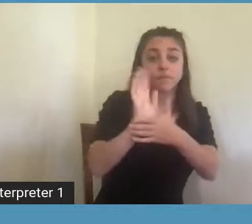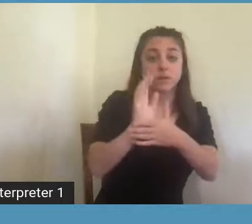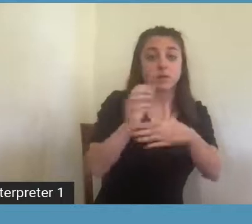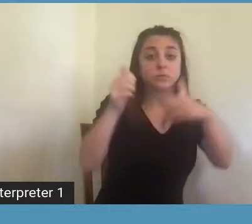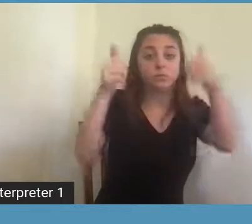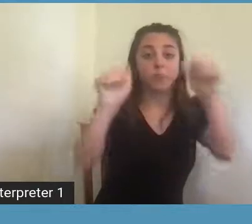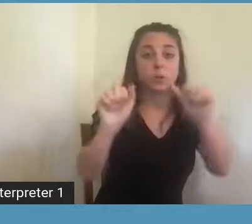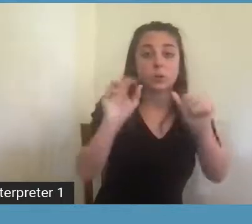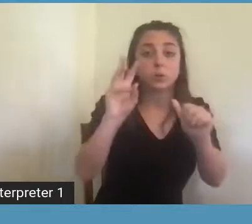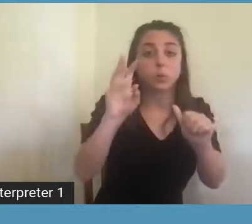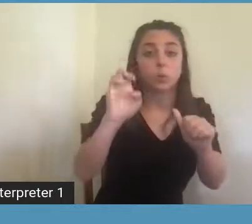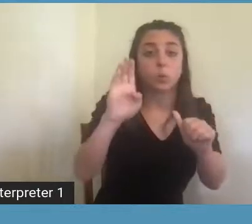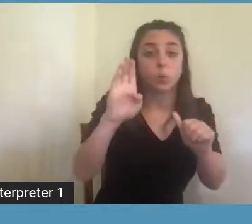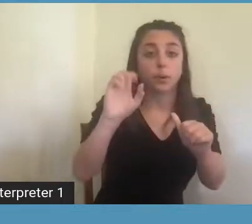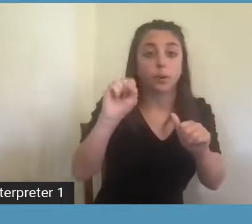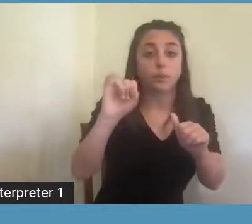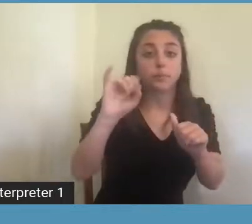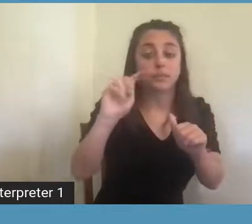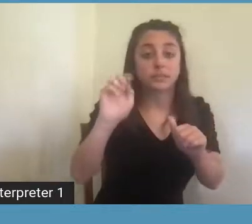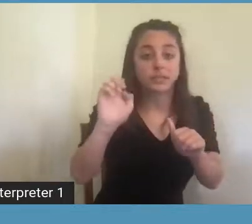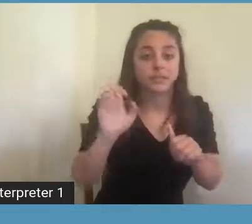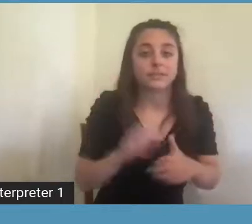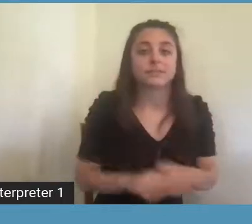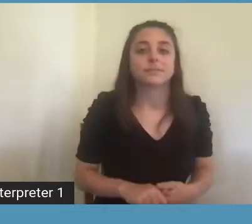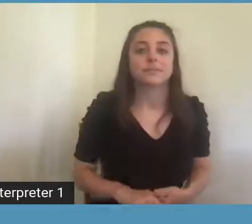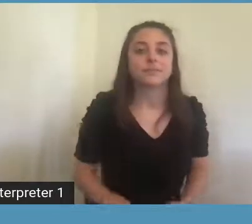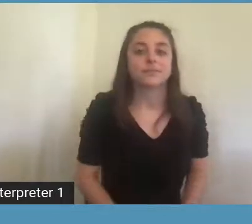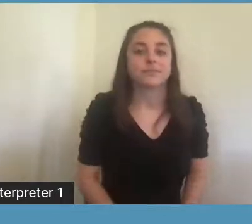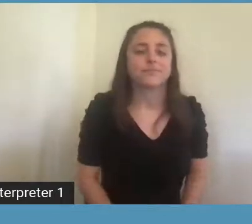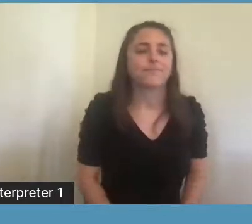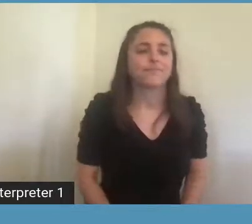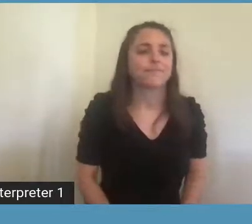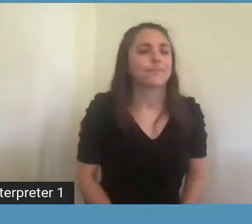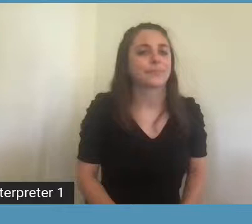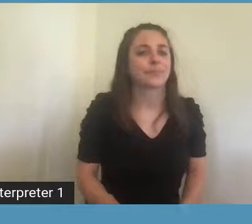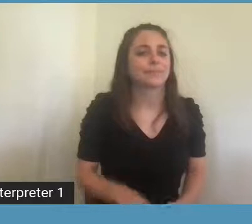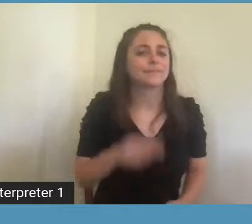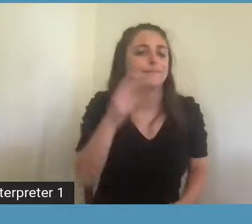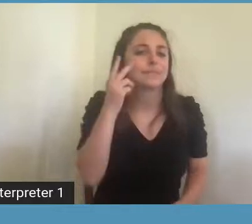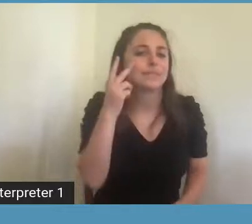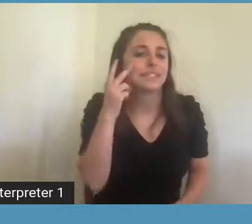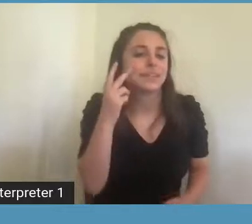of resources provided by our presenters. So definitely stay tuned to the